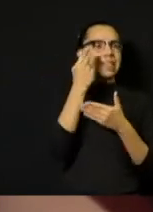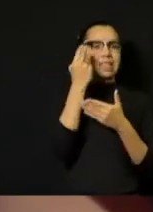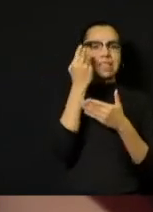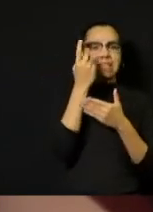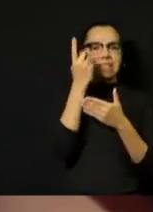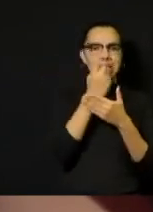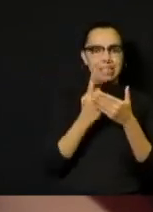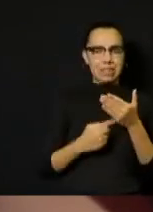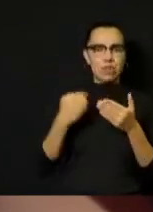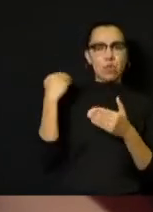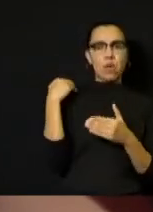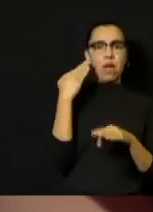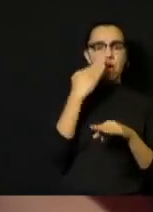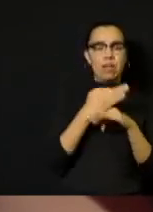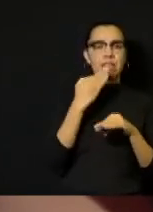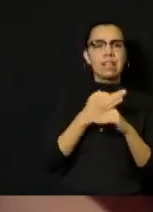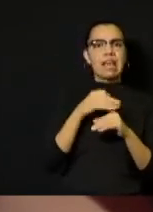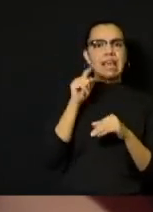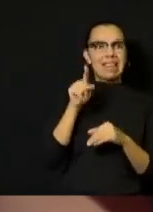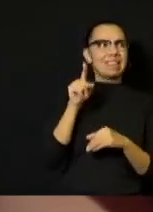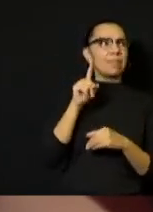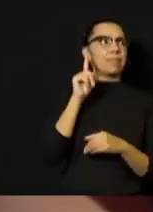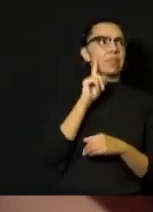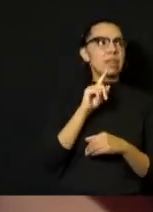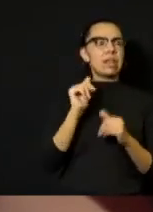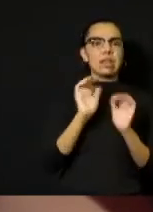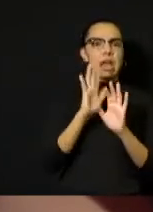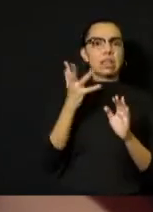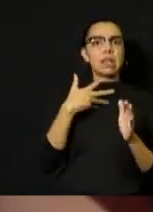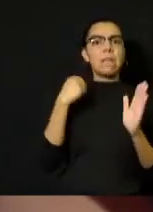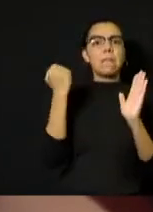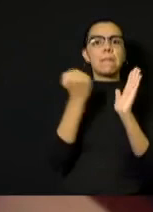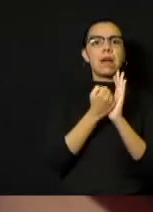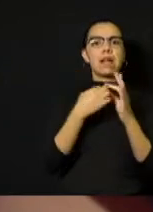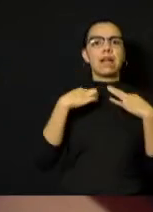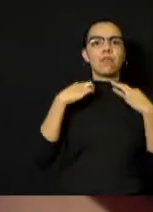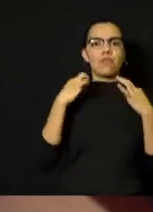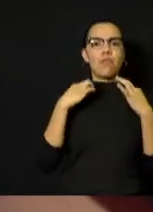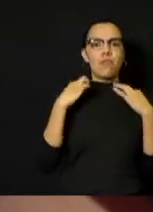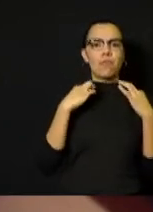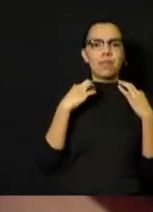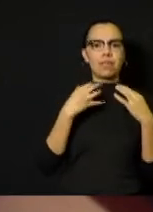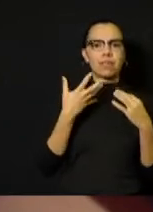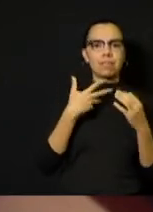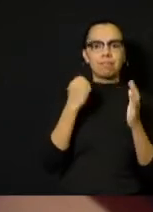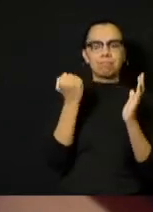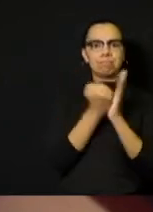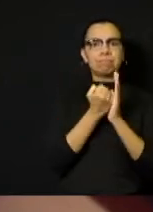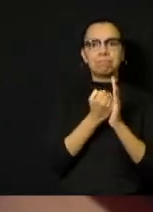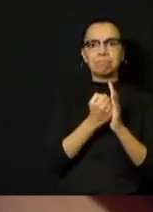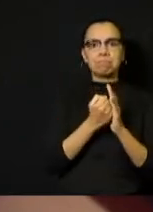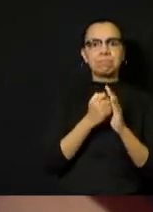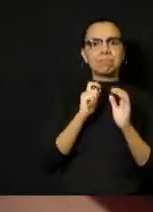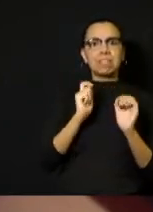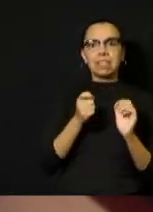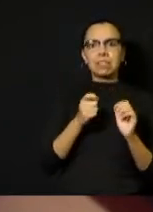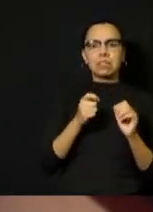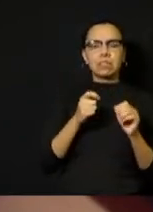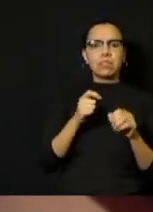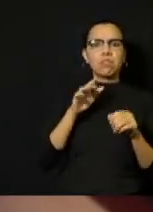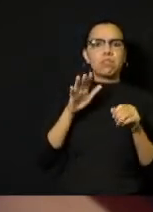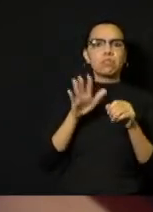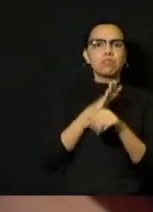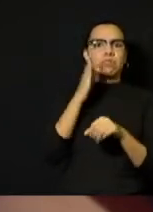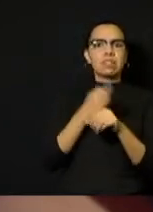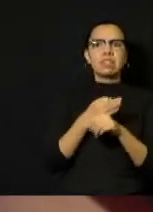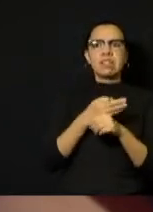She's a fashion designer, and right now she has her own clothes. It's a